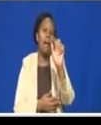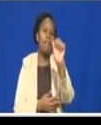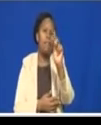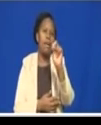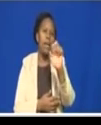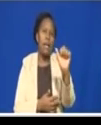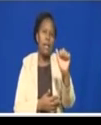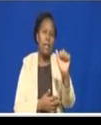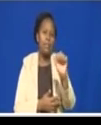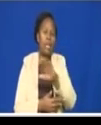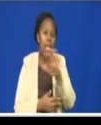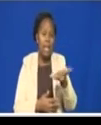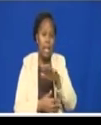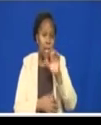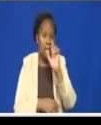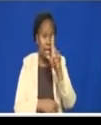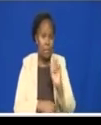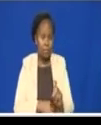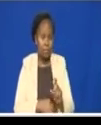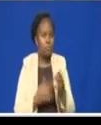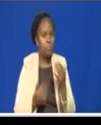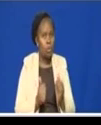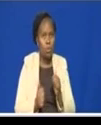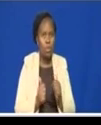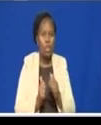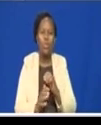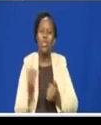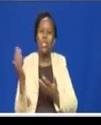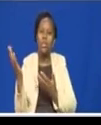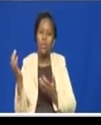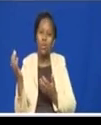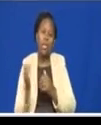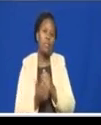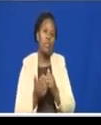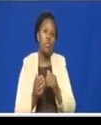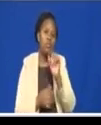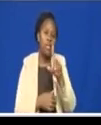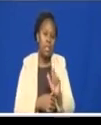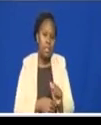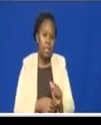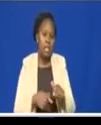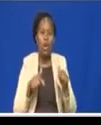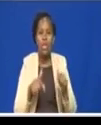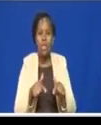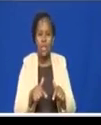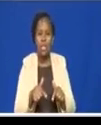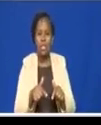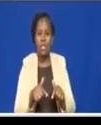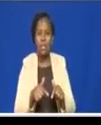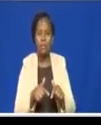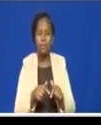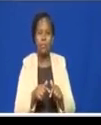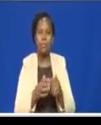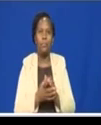Areas are tested. What are some of the areas you expect to be tested on in this in an